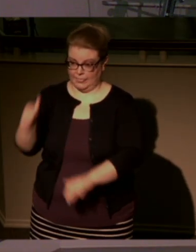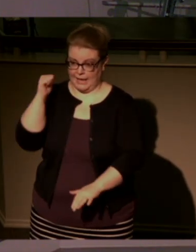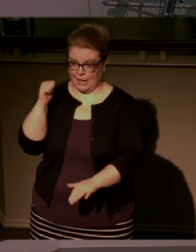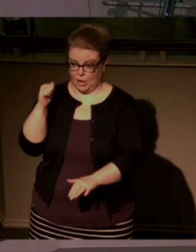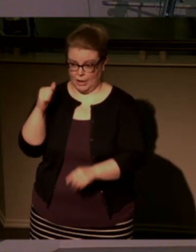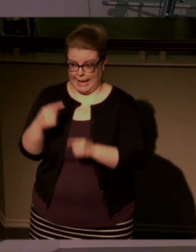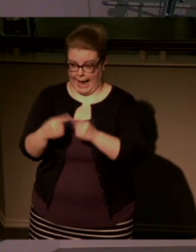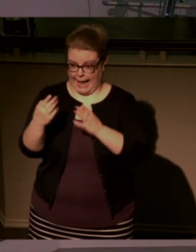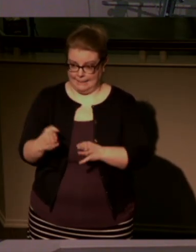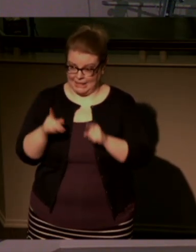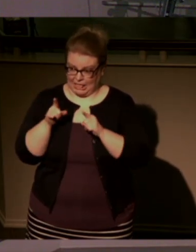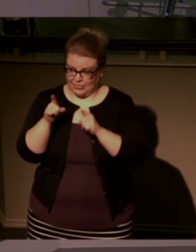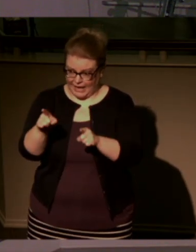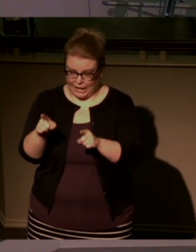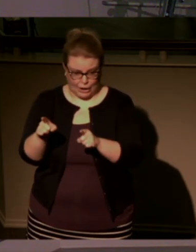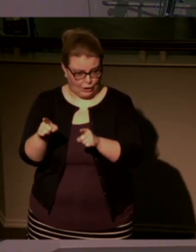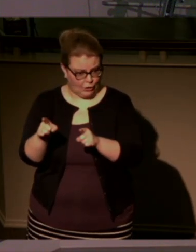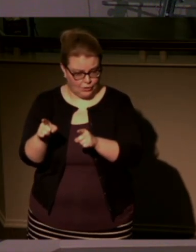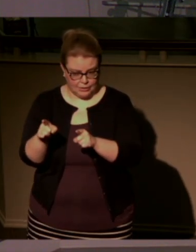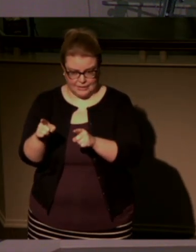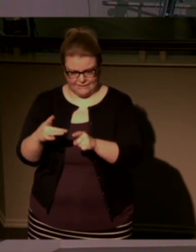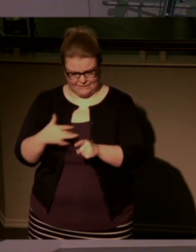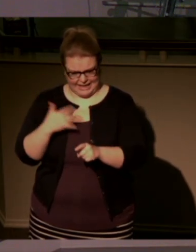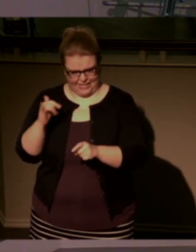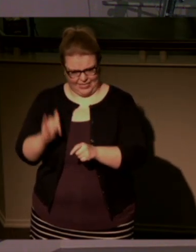We felt that pressure.